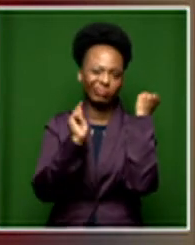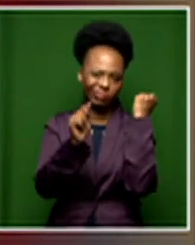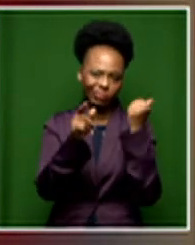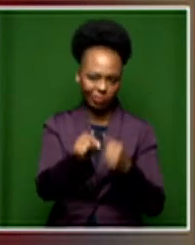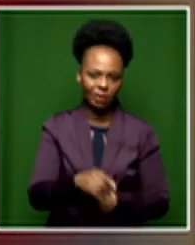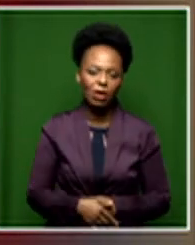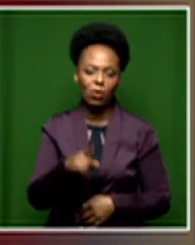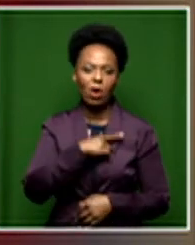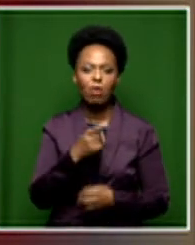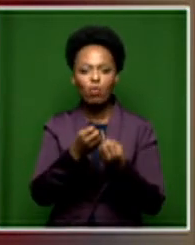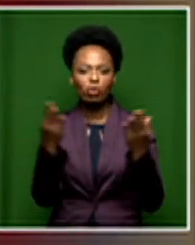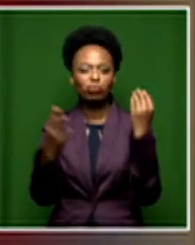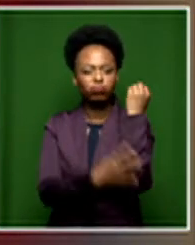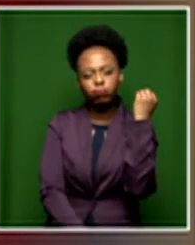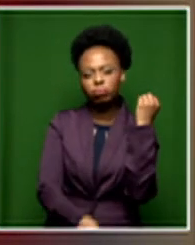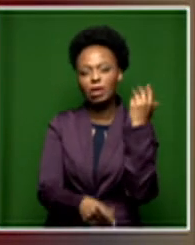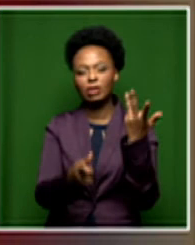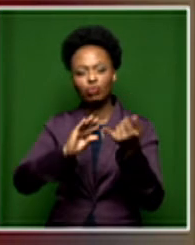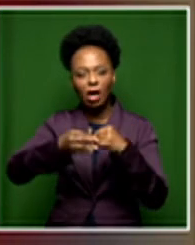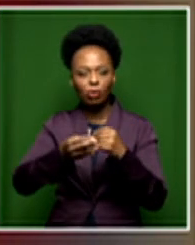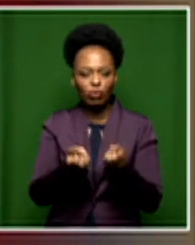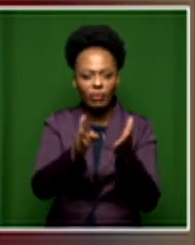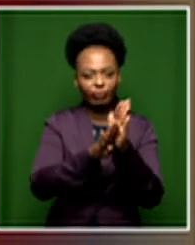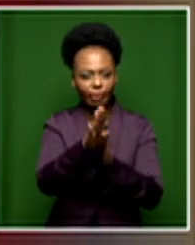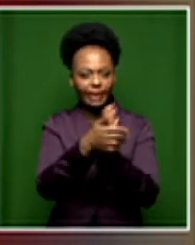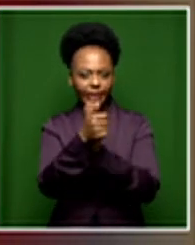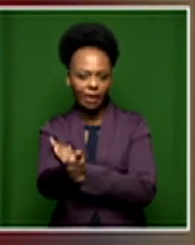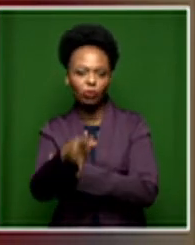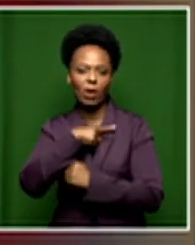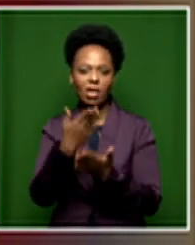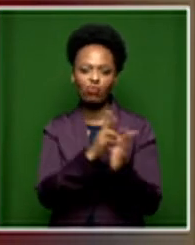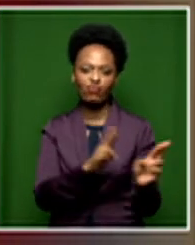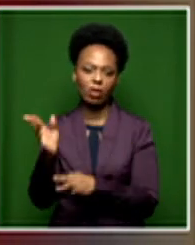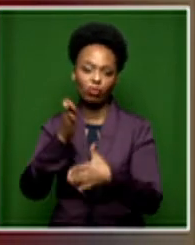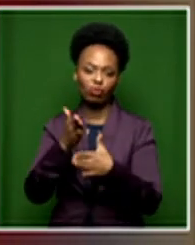communities, as well as equipping them with skills that will make them ready for the job market.